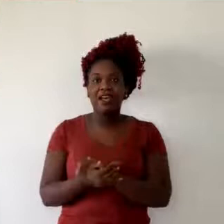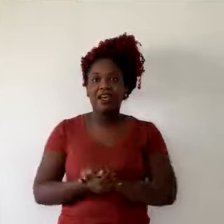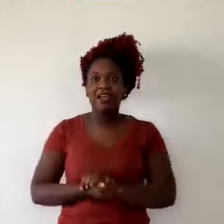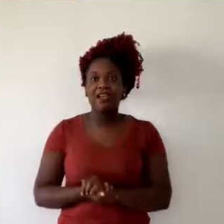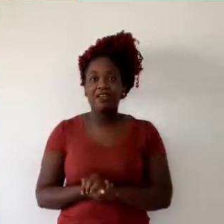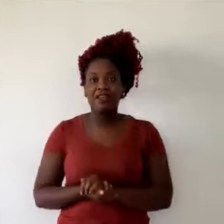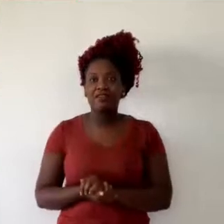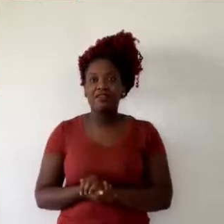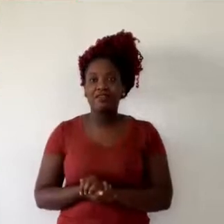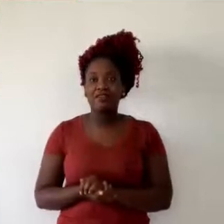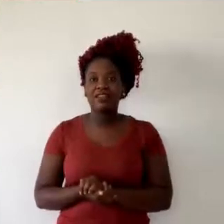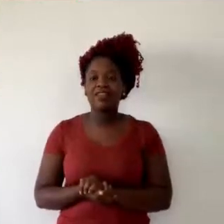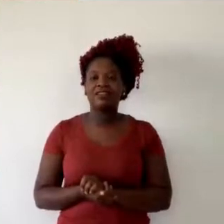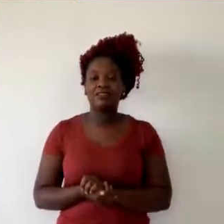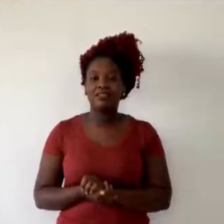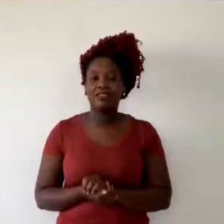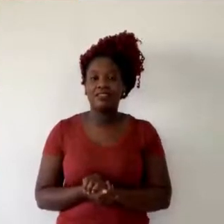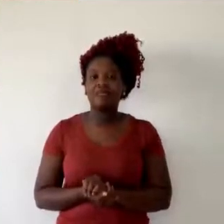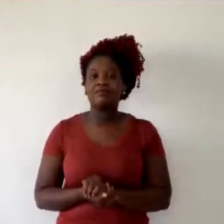kinds of affection